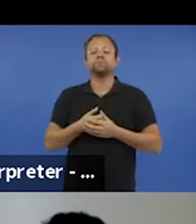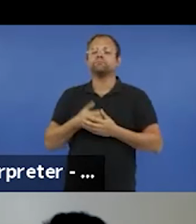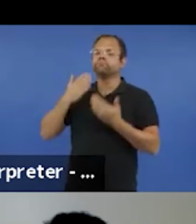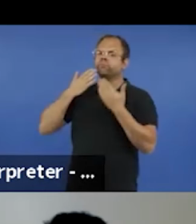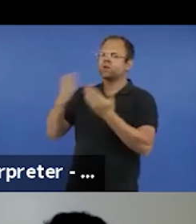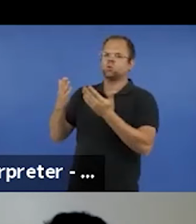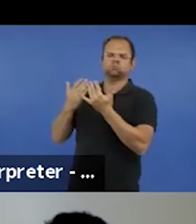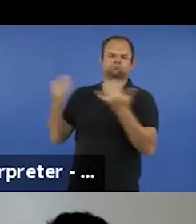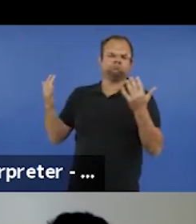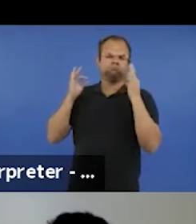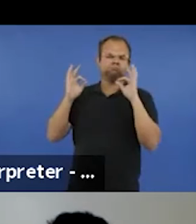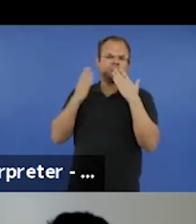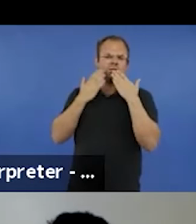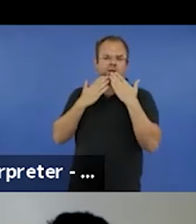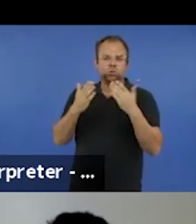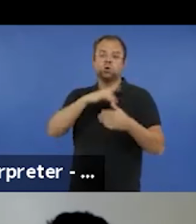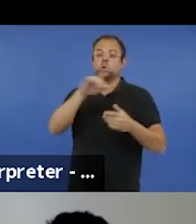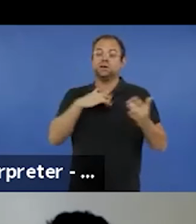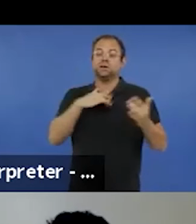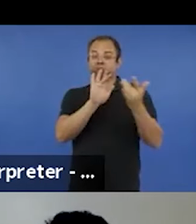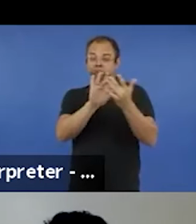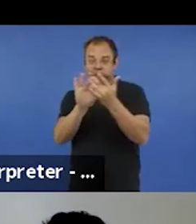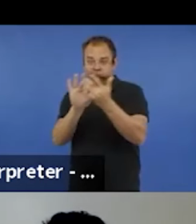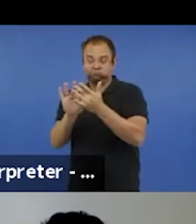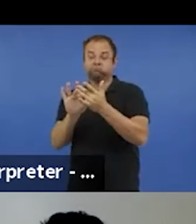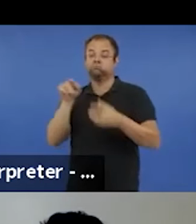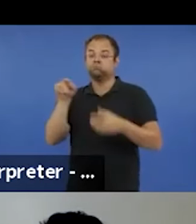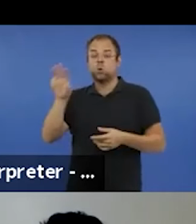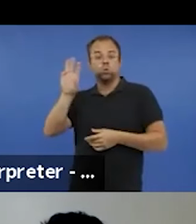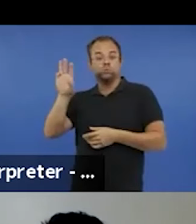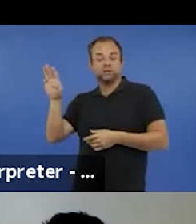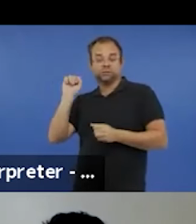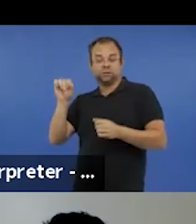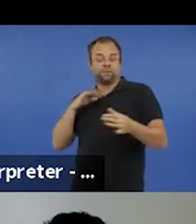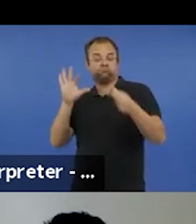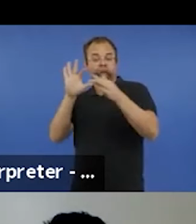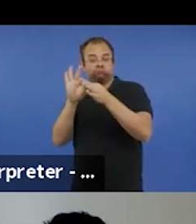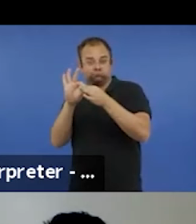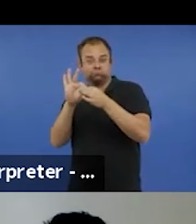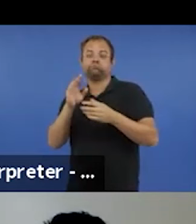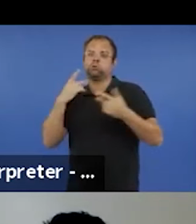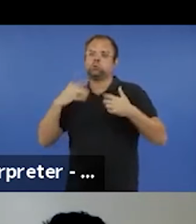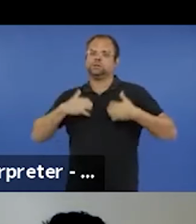website and really look forward to pulling together all of your experience.